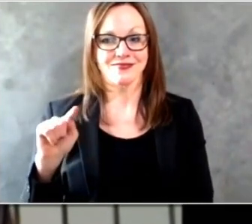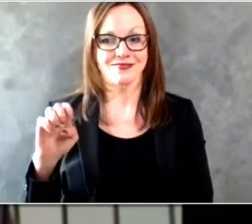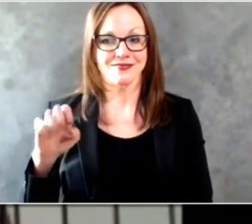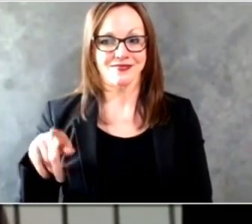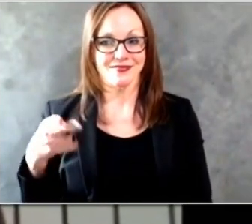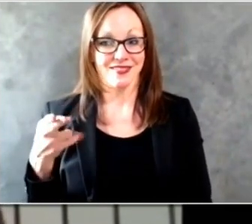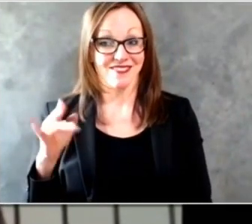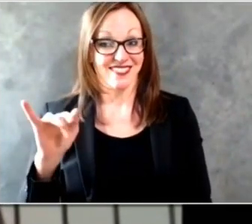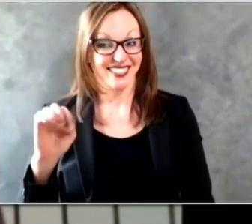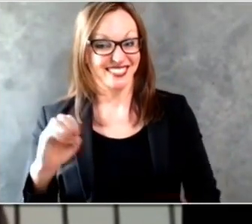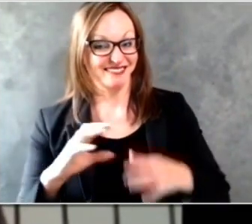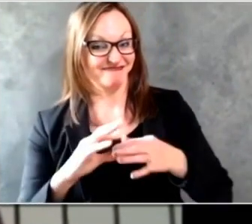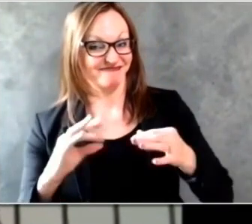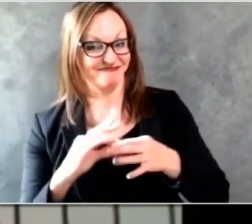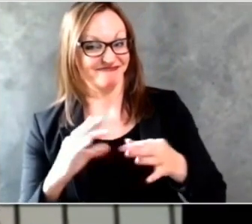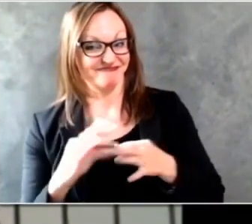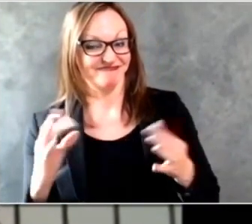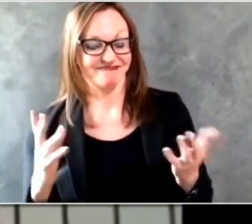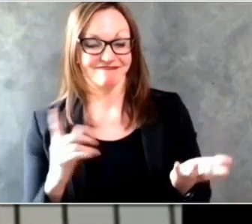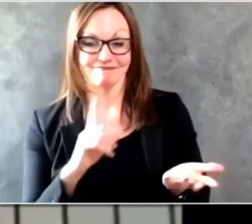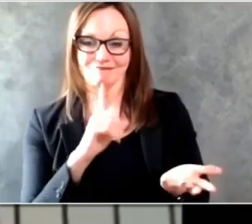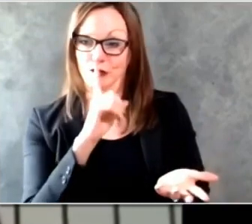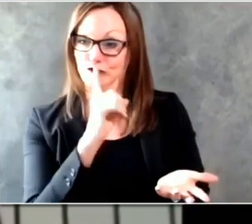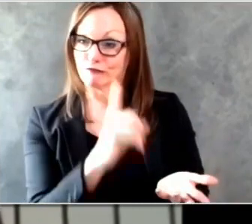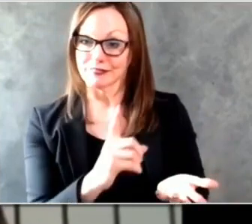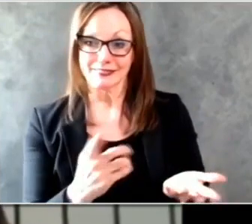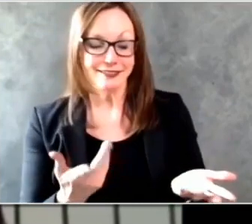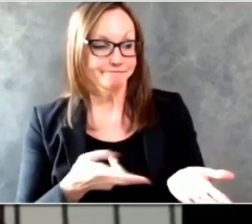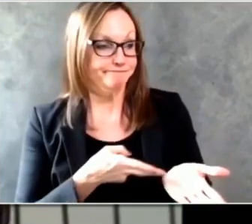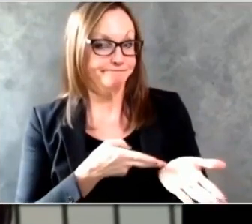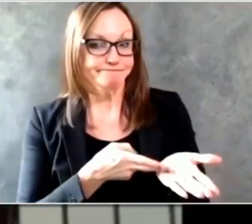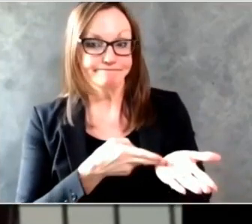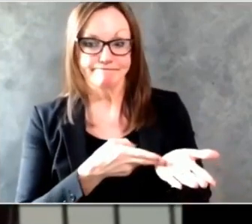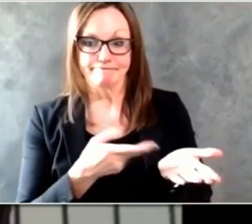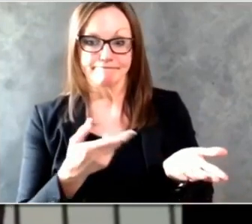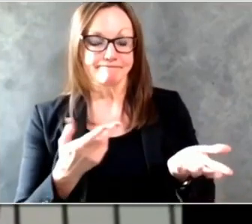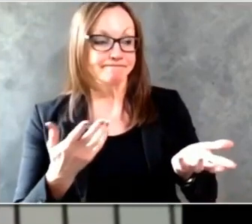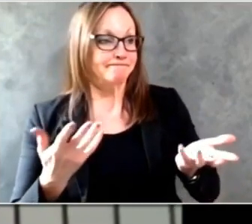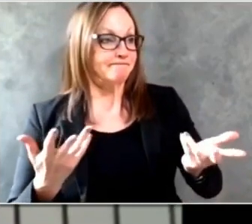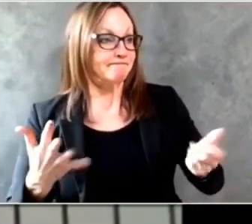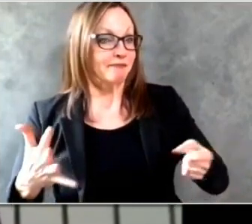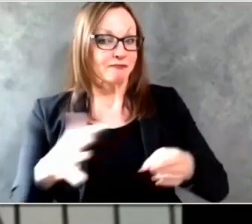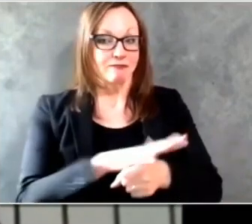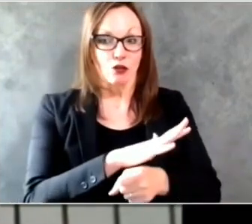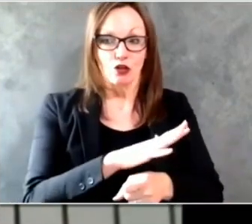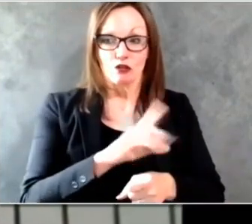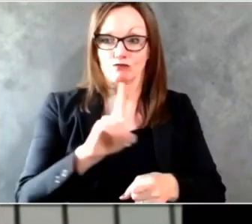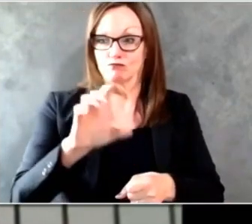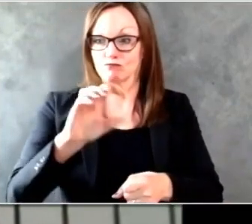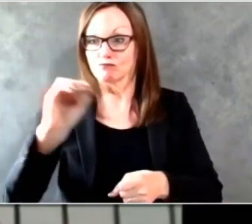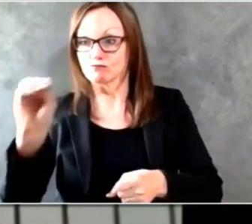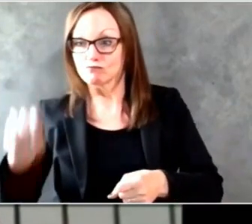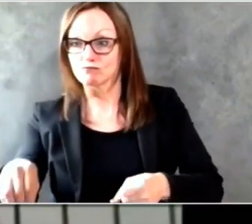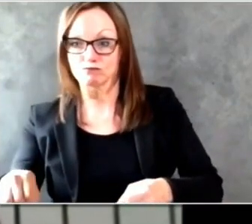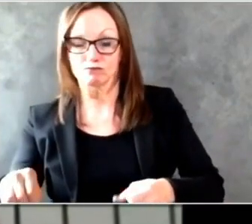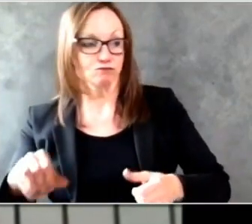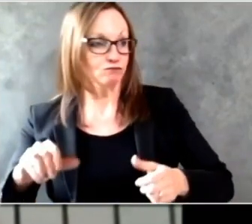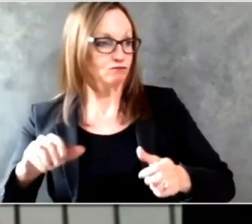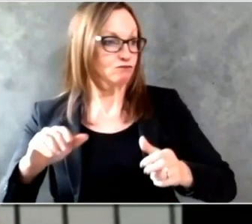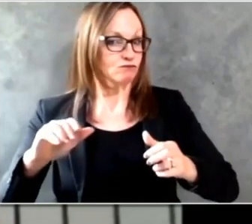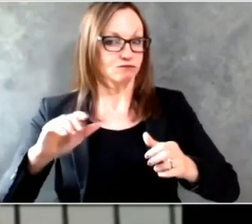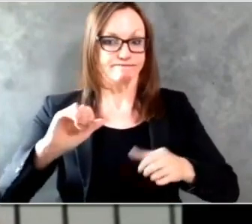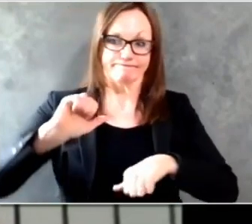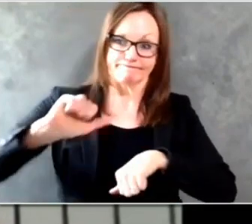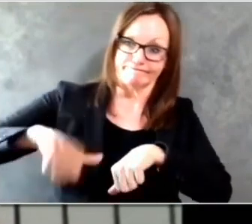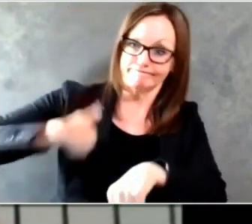that decisions need to be made now about, you know, how people can proceed in the future. So working with our colleagues and our